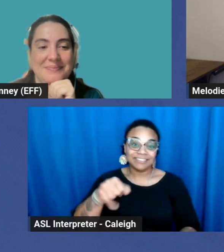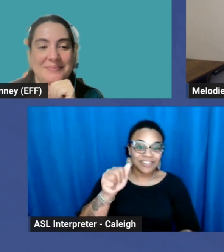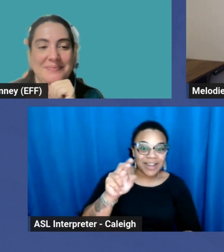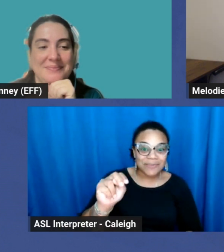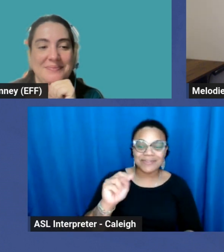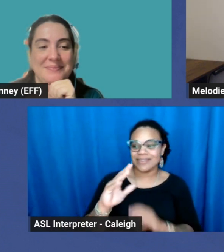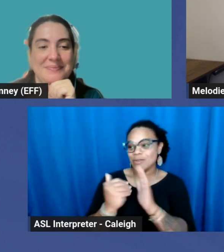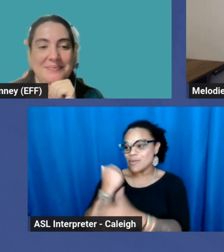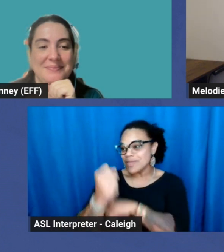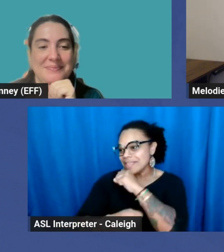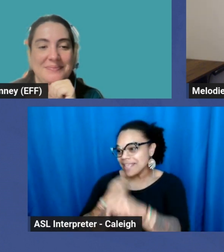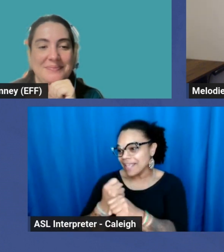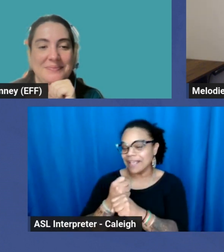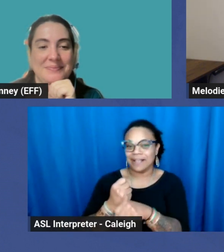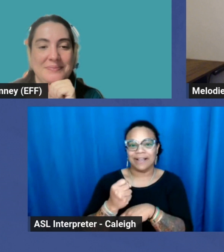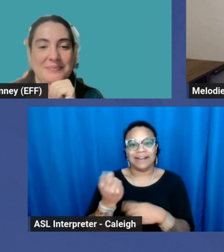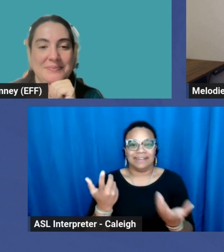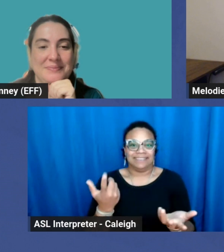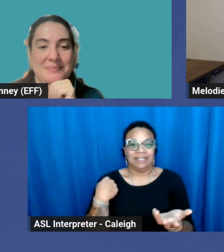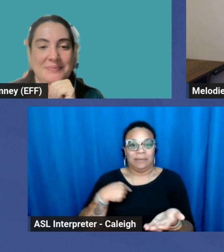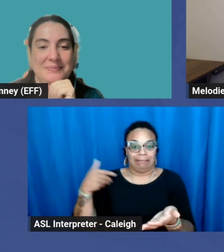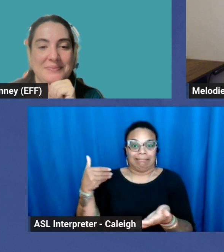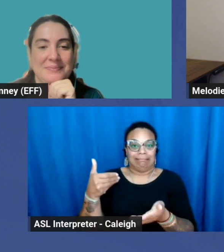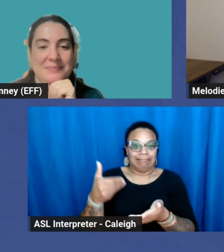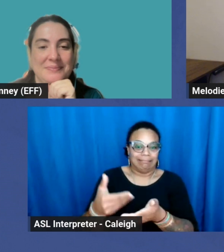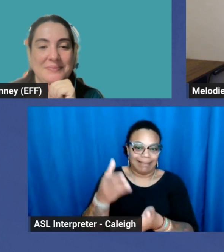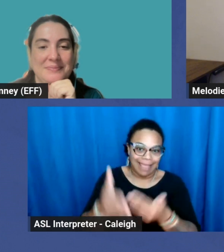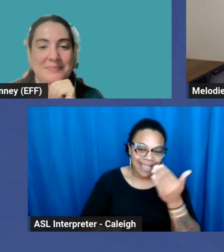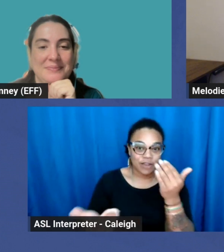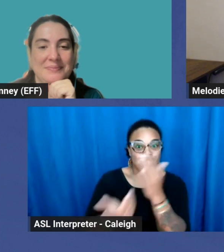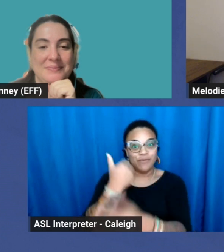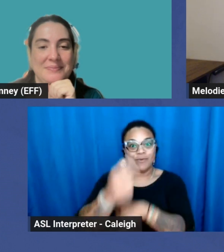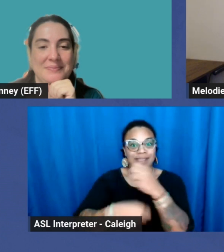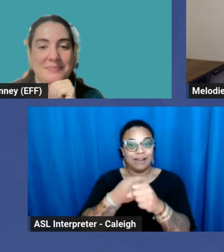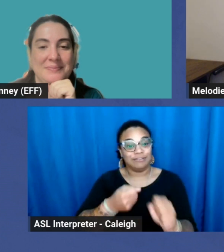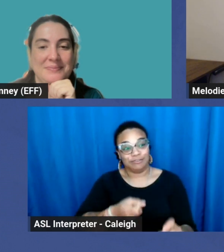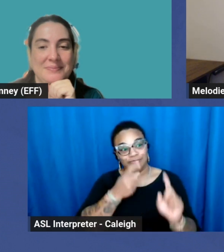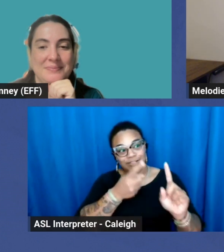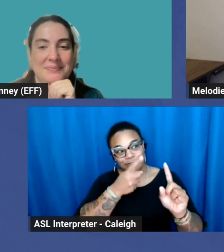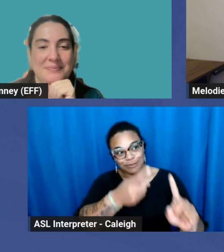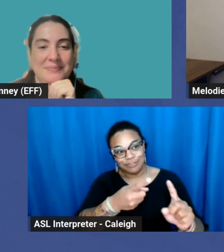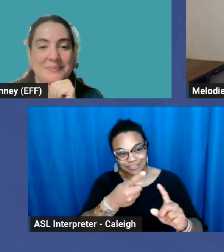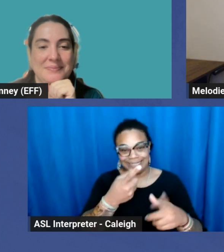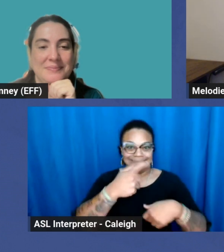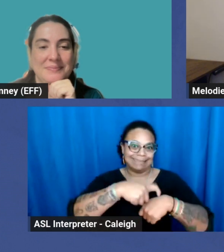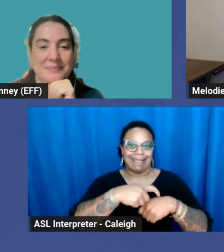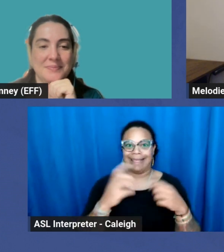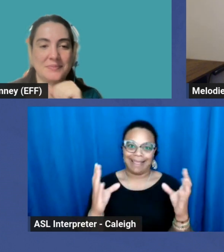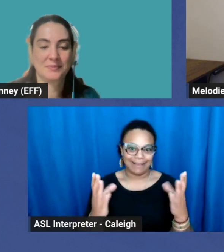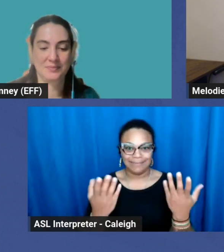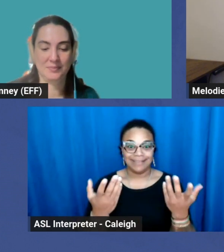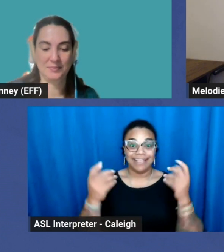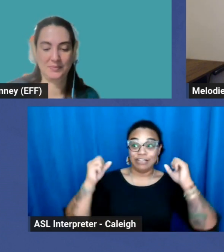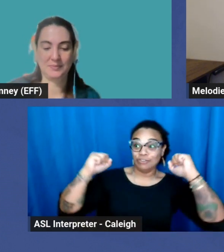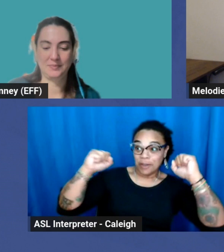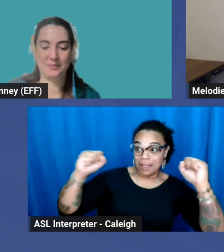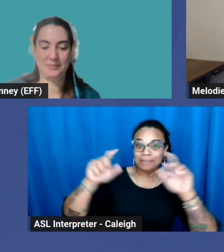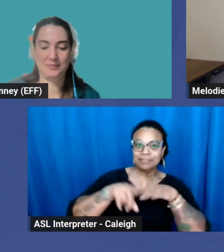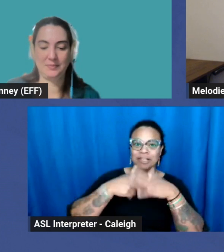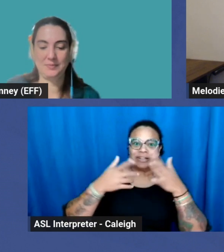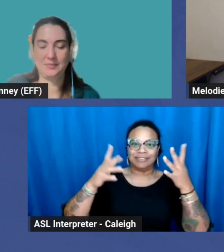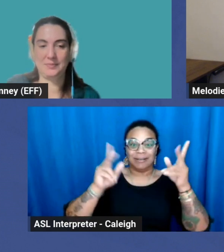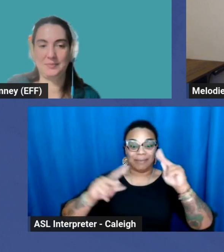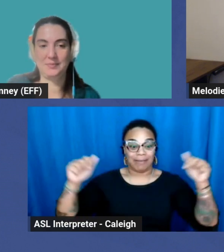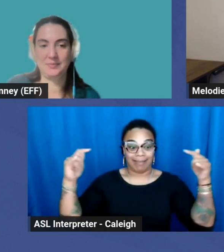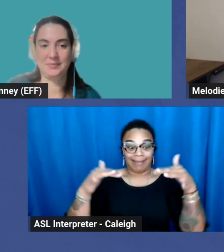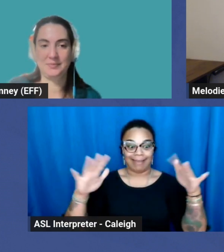to the tail end of New Year's resolution season. The gyms are starting to empty out again as we move into February, right?